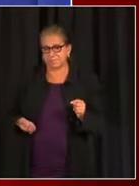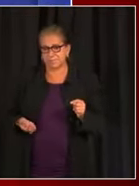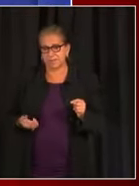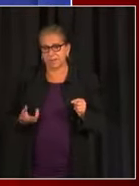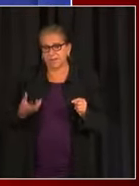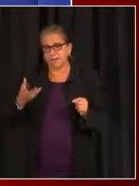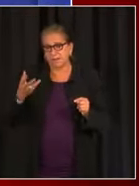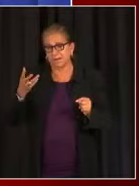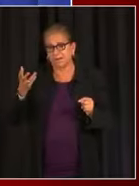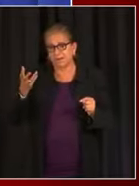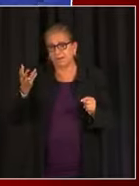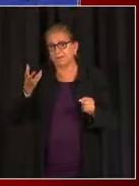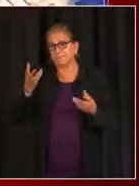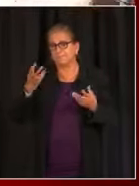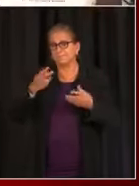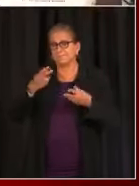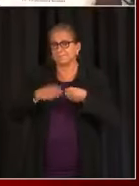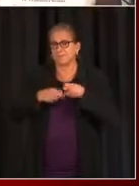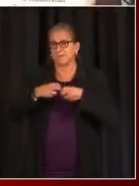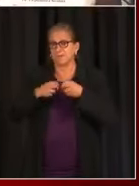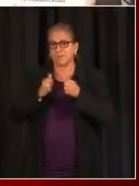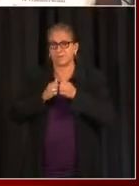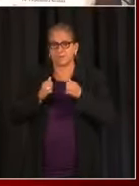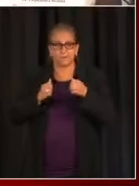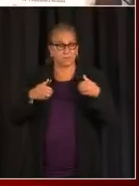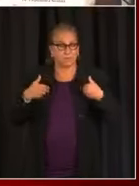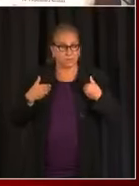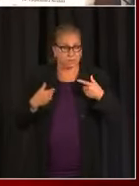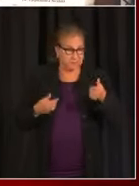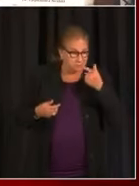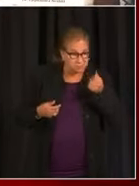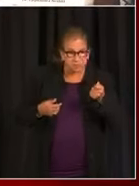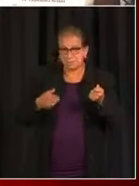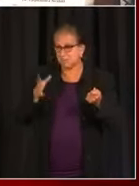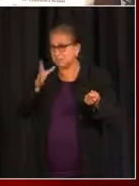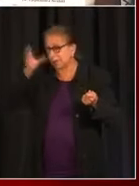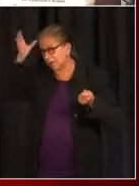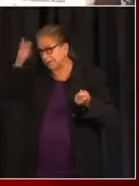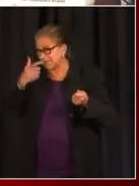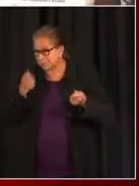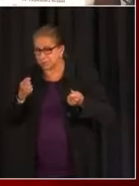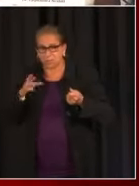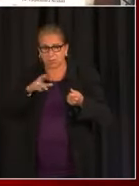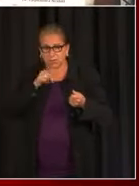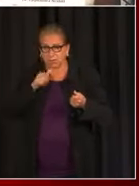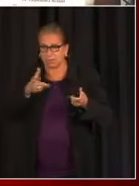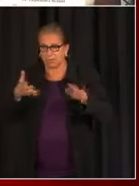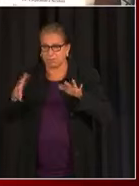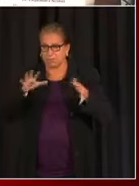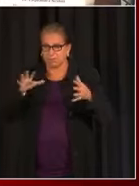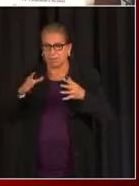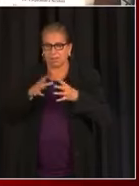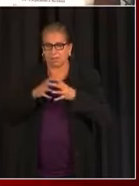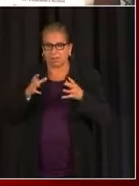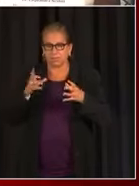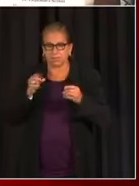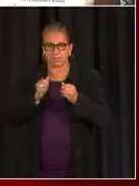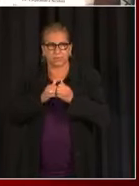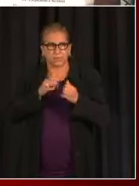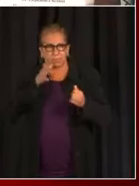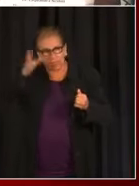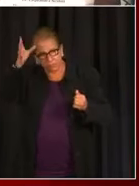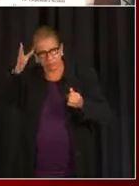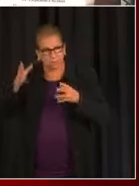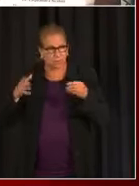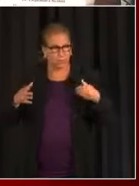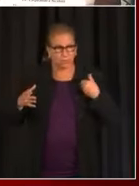of youth and the interest of their parents. So that has not been our experience here in the District of Columbia. We have a number of things